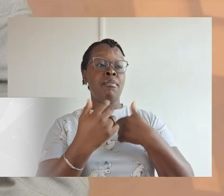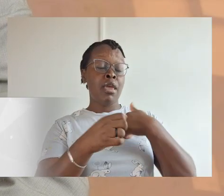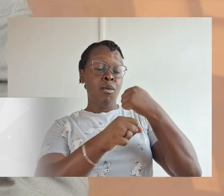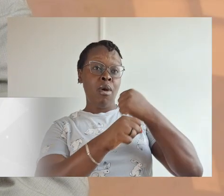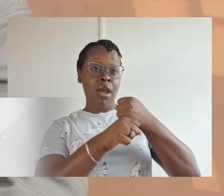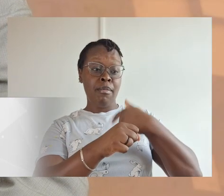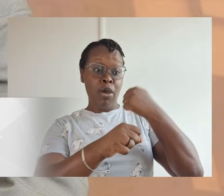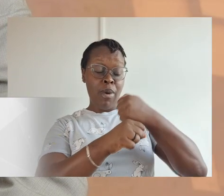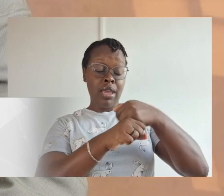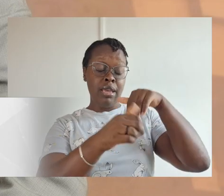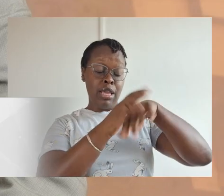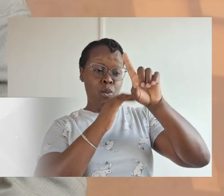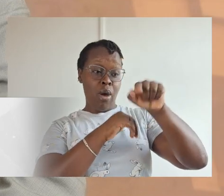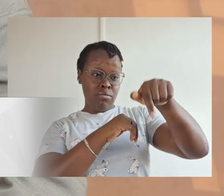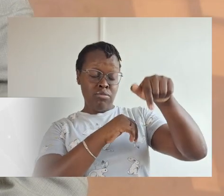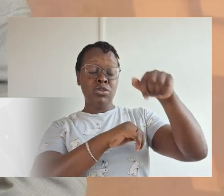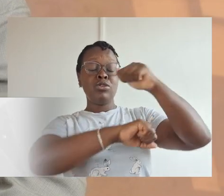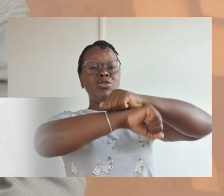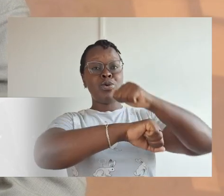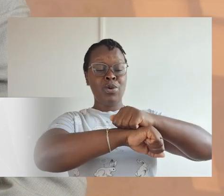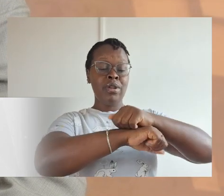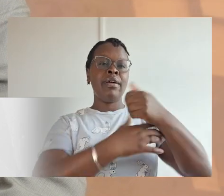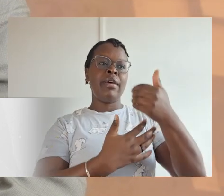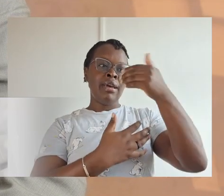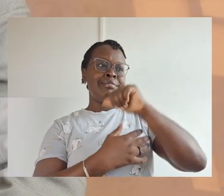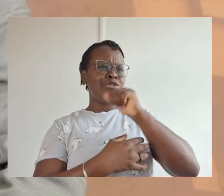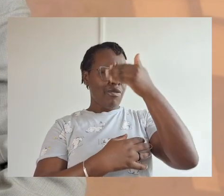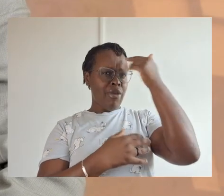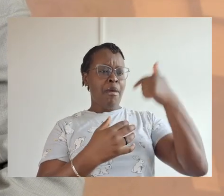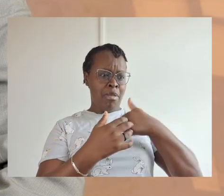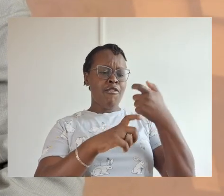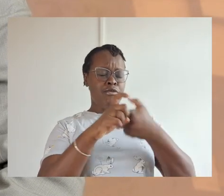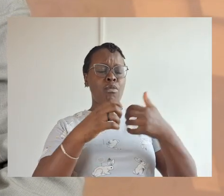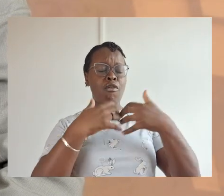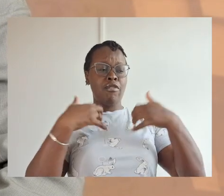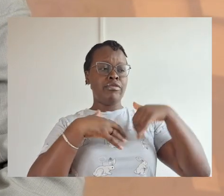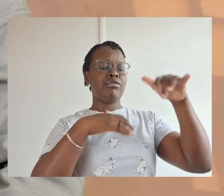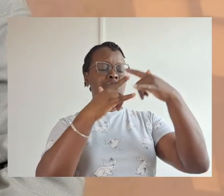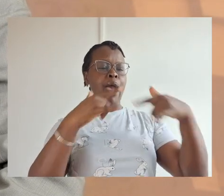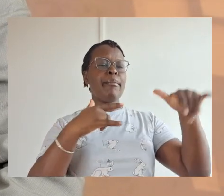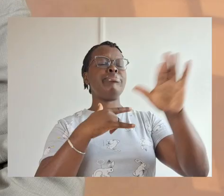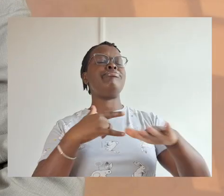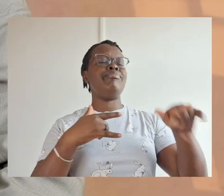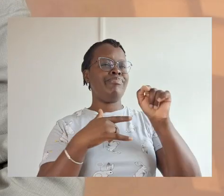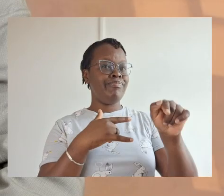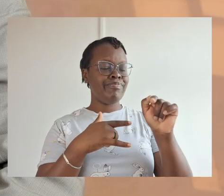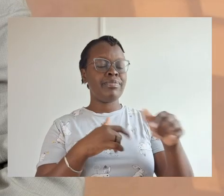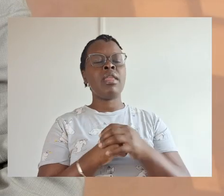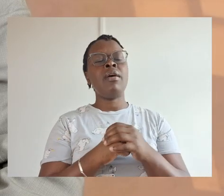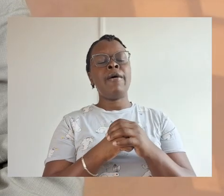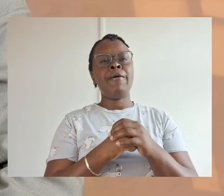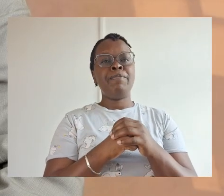a work as a journalist. I went to one of the schools. Of course, do not forget, I grew up in that camp and nothing was new to me